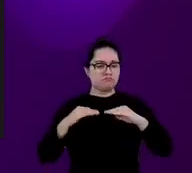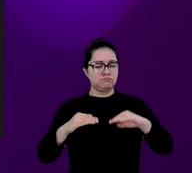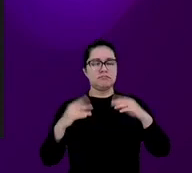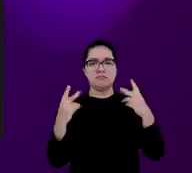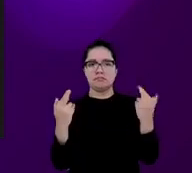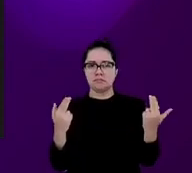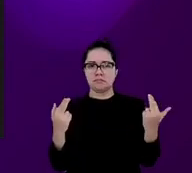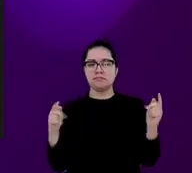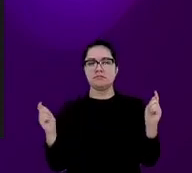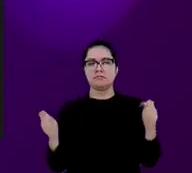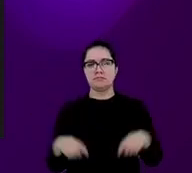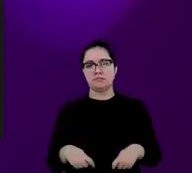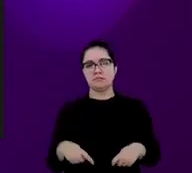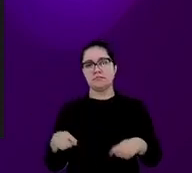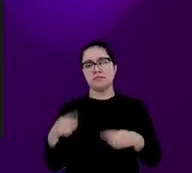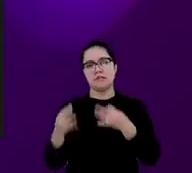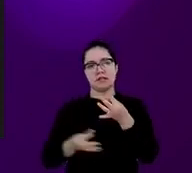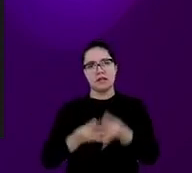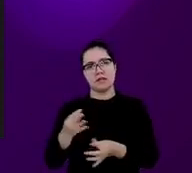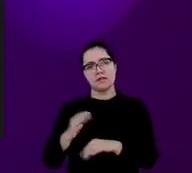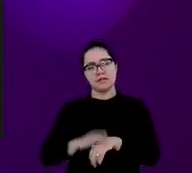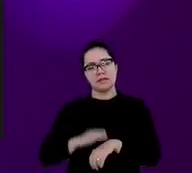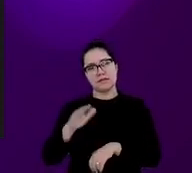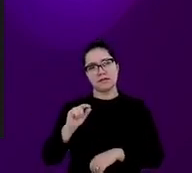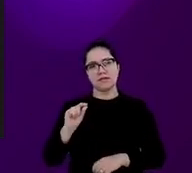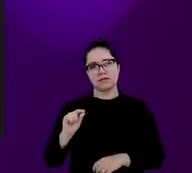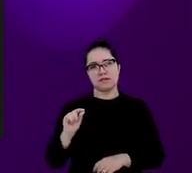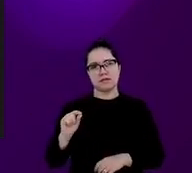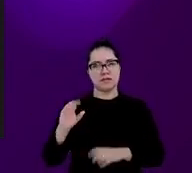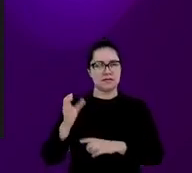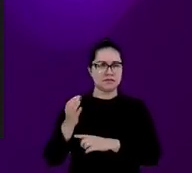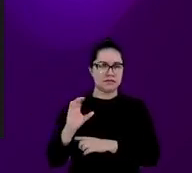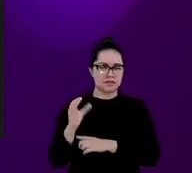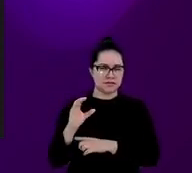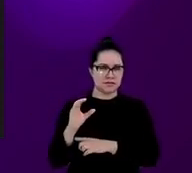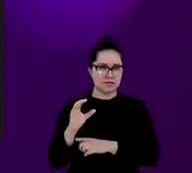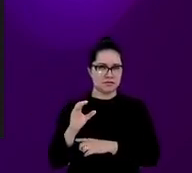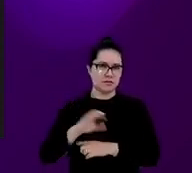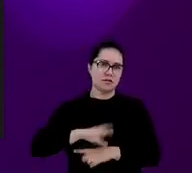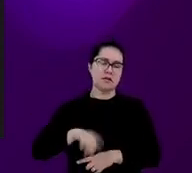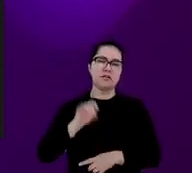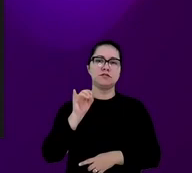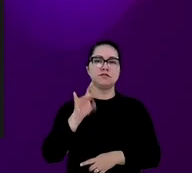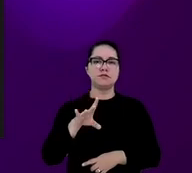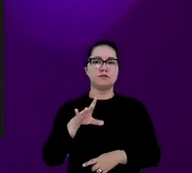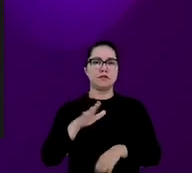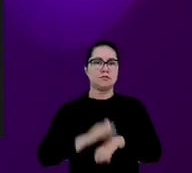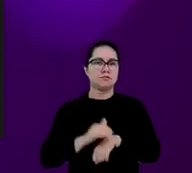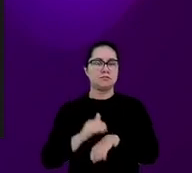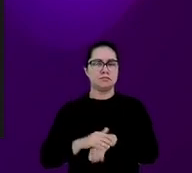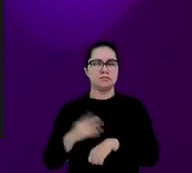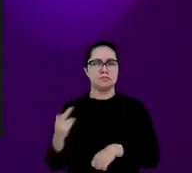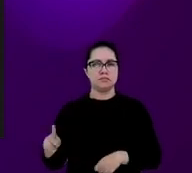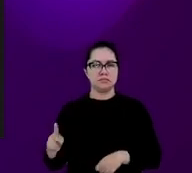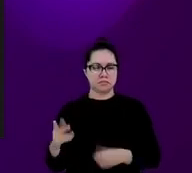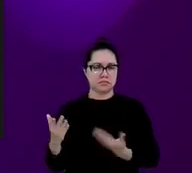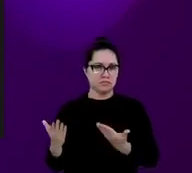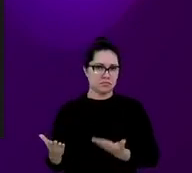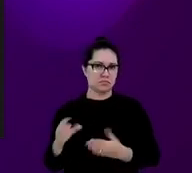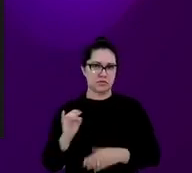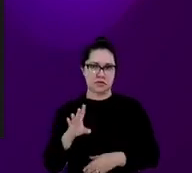operator. And one of the things that I believe and I presented here is the necessity to make it